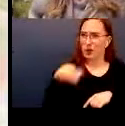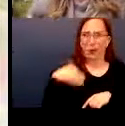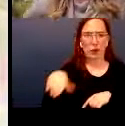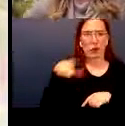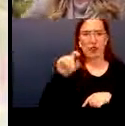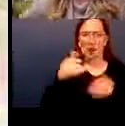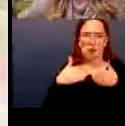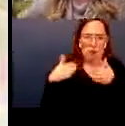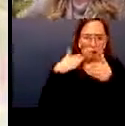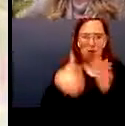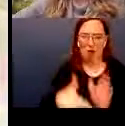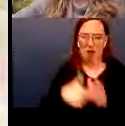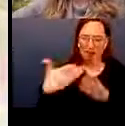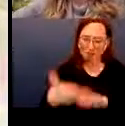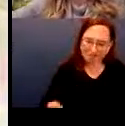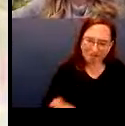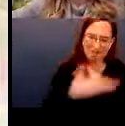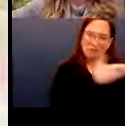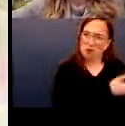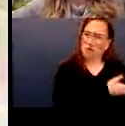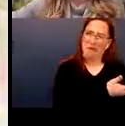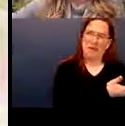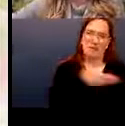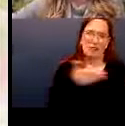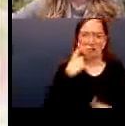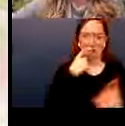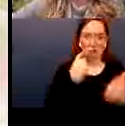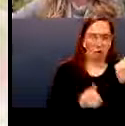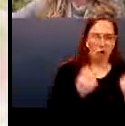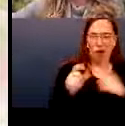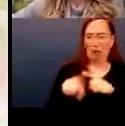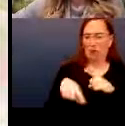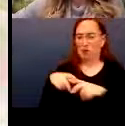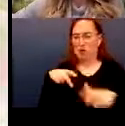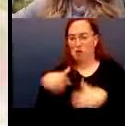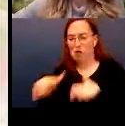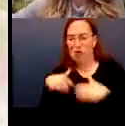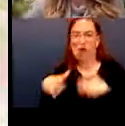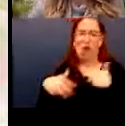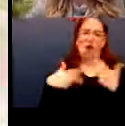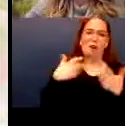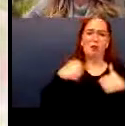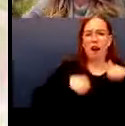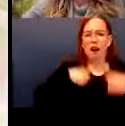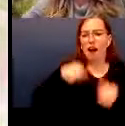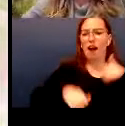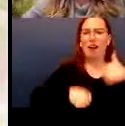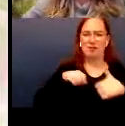this road for it to function, not only for cars, but also for walkers, pedestrians,